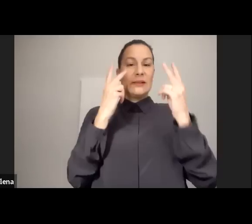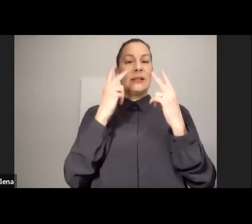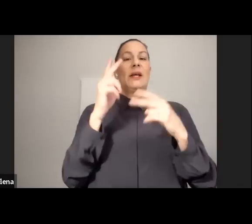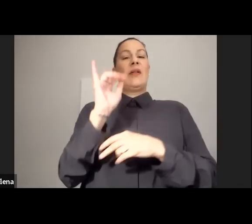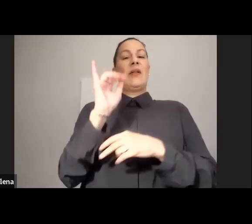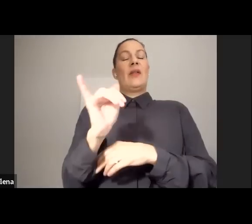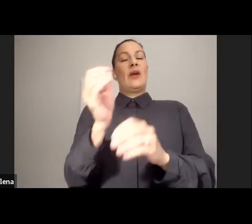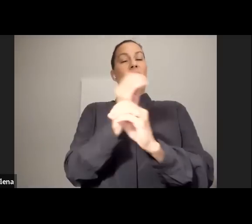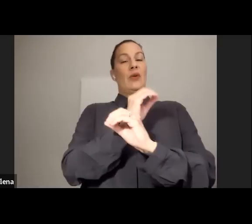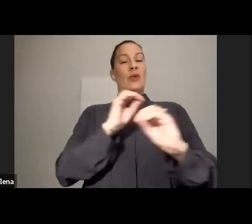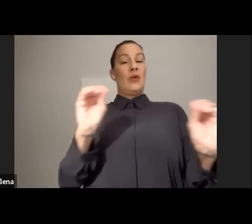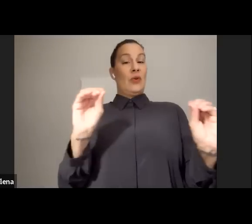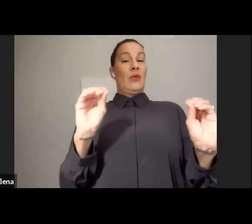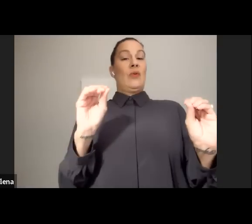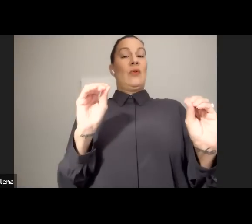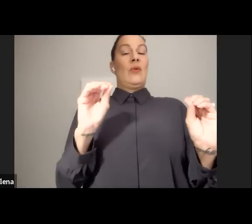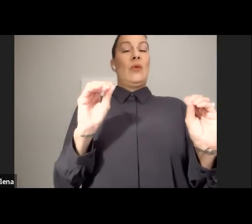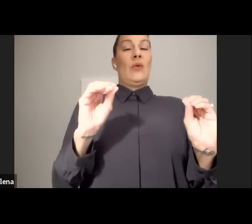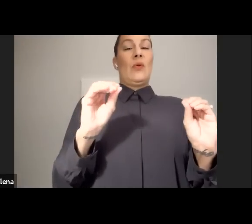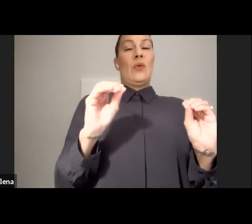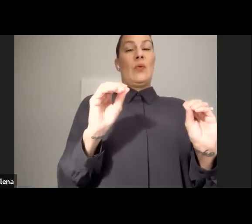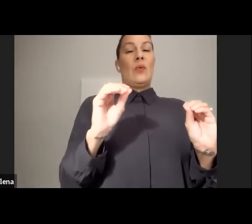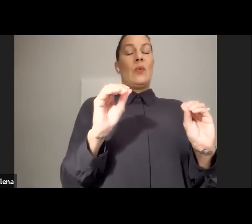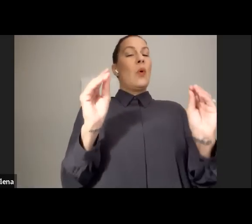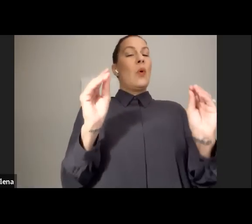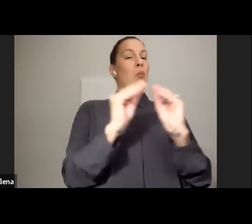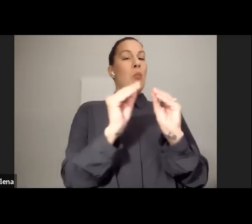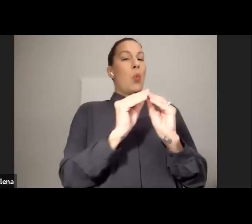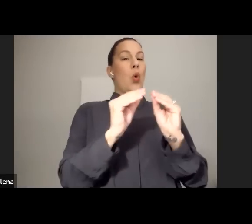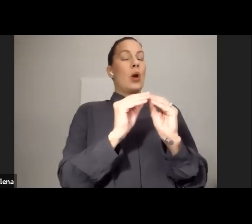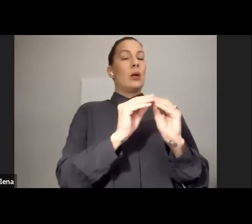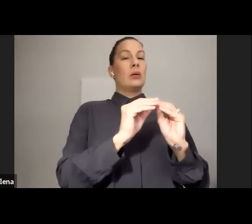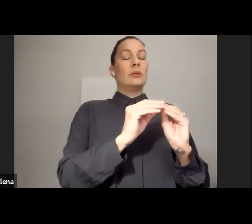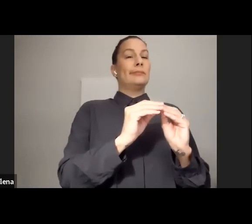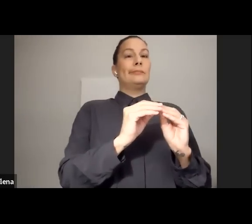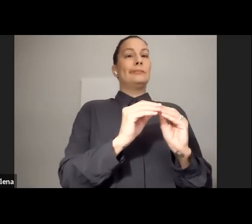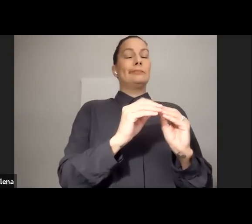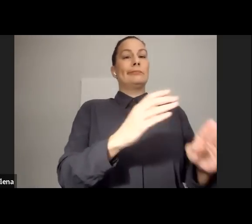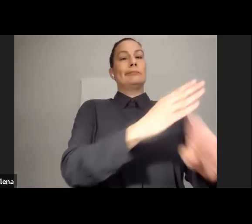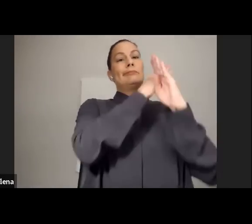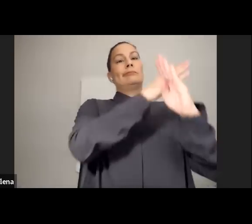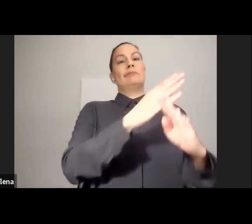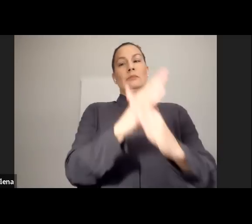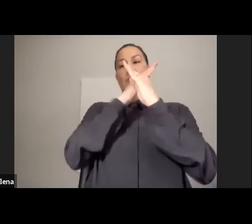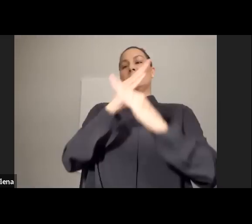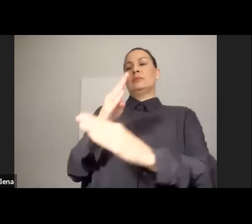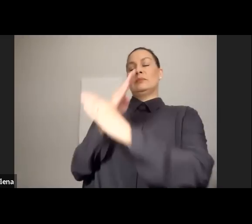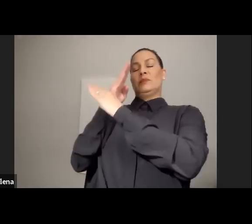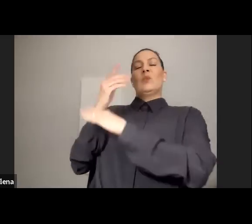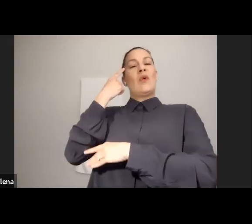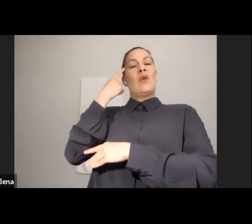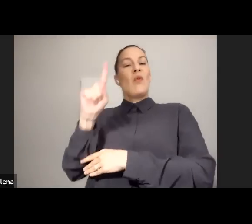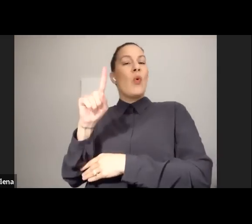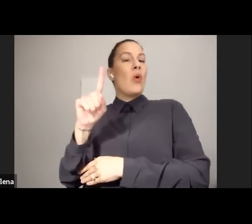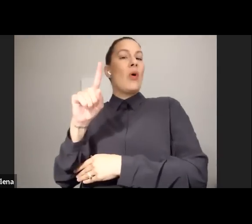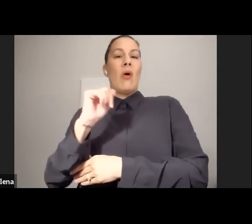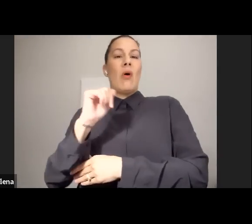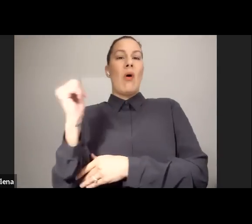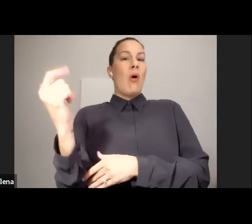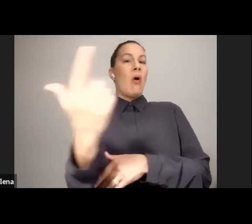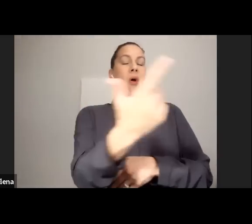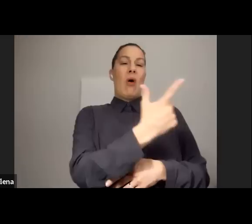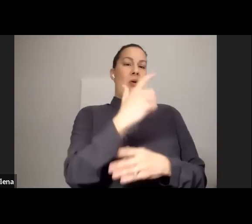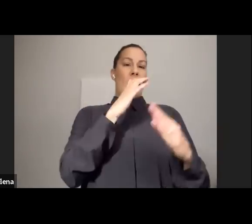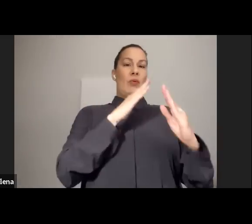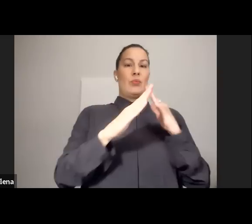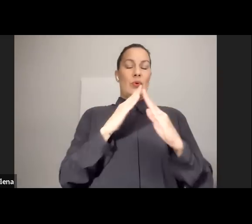criminalization of immigration, the criminalization of being trans. What we are calling for will not be accomplished by a